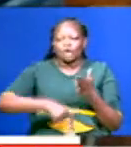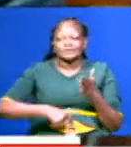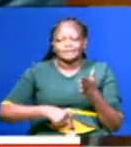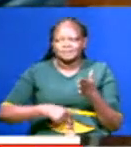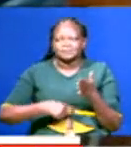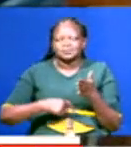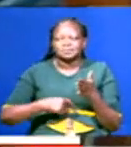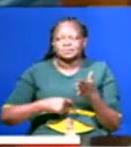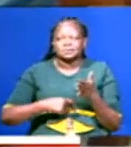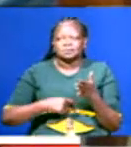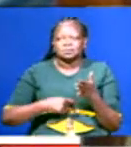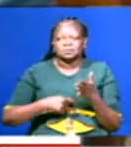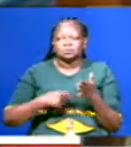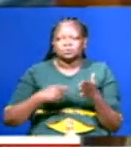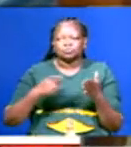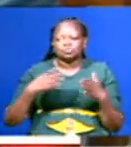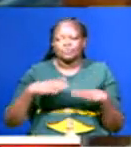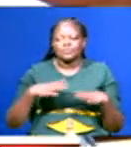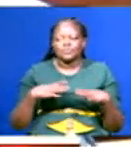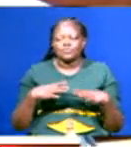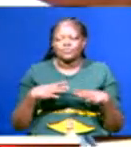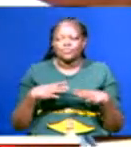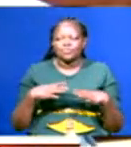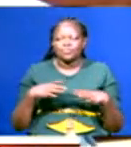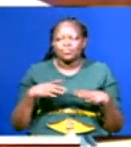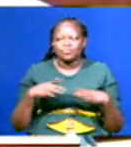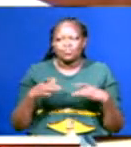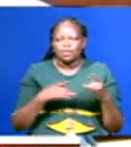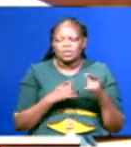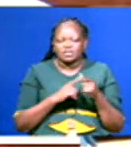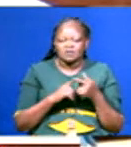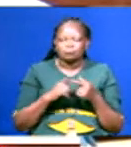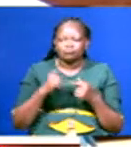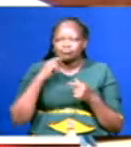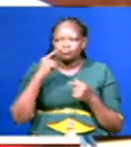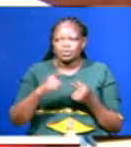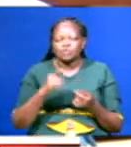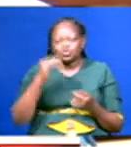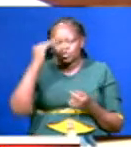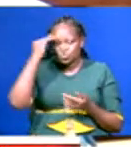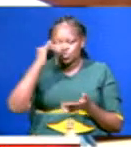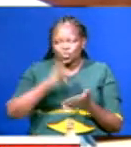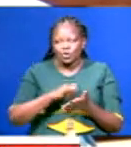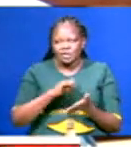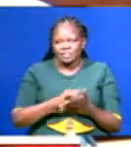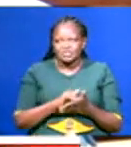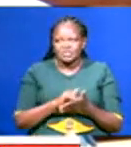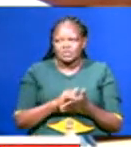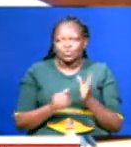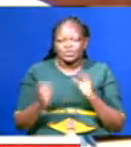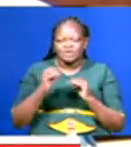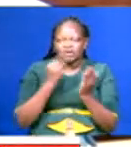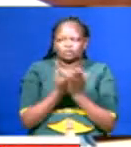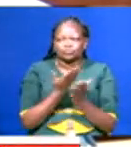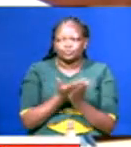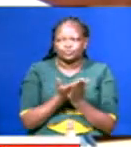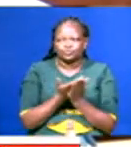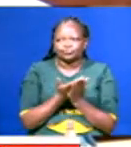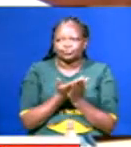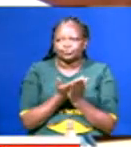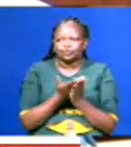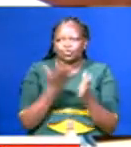the respondents. It is instructive to note that this election petition was